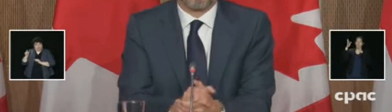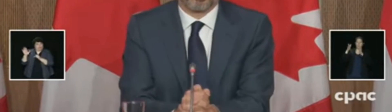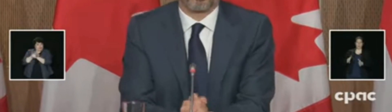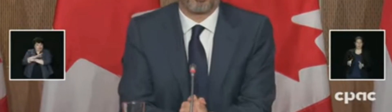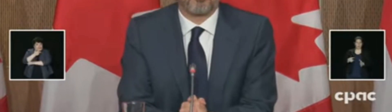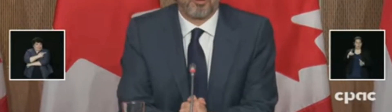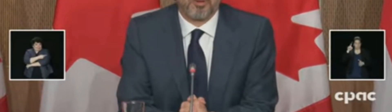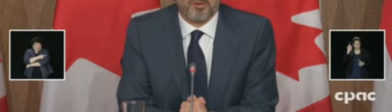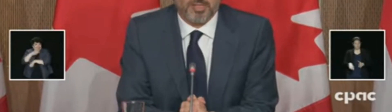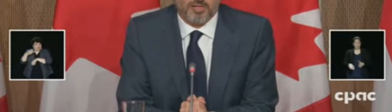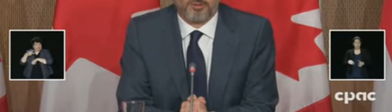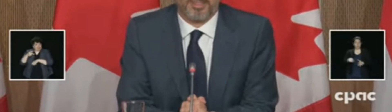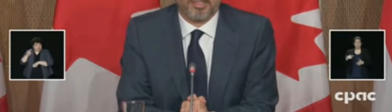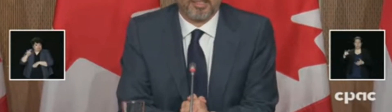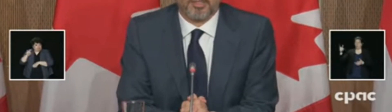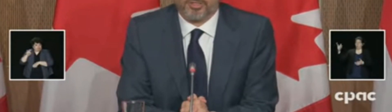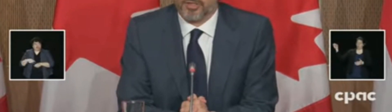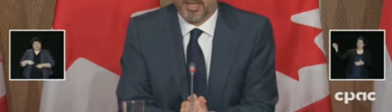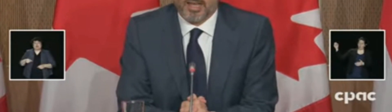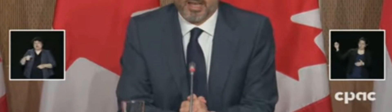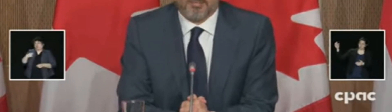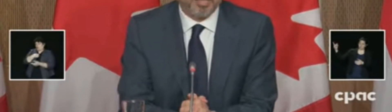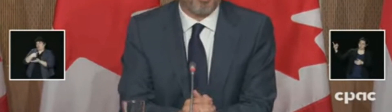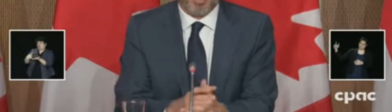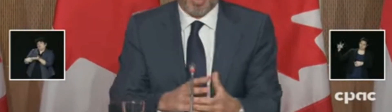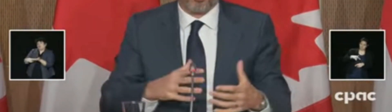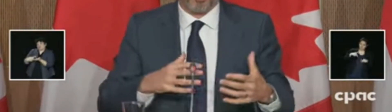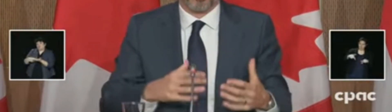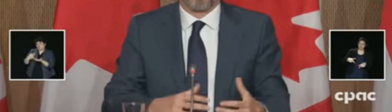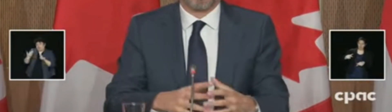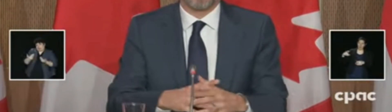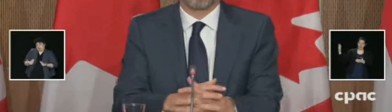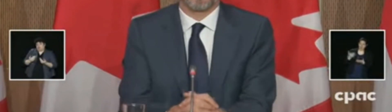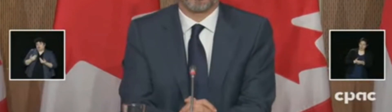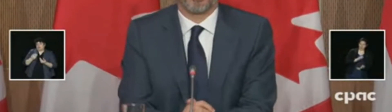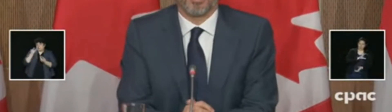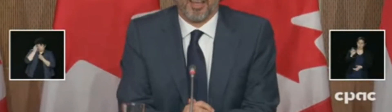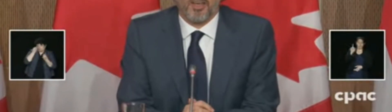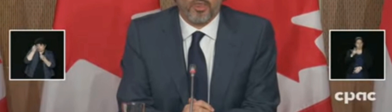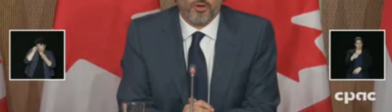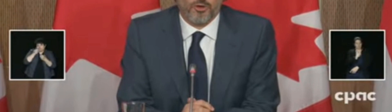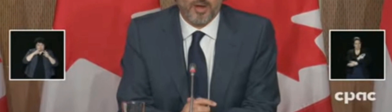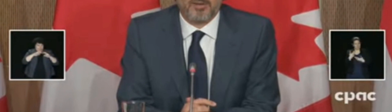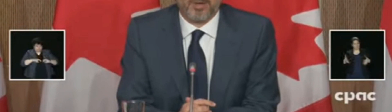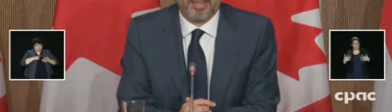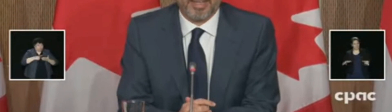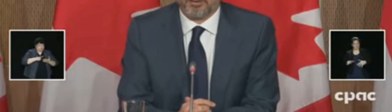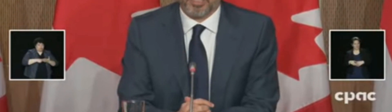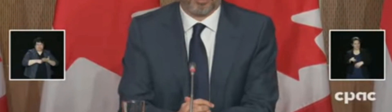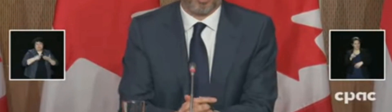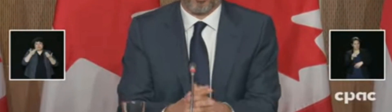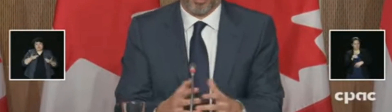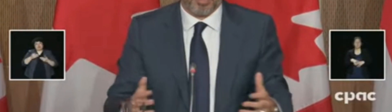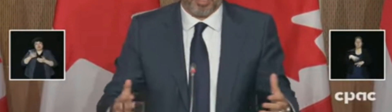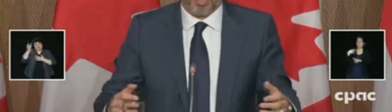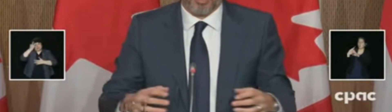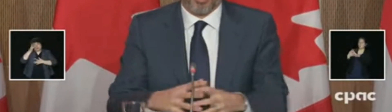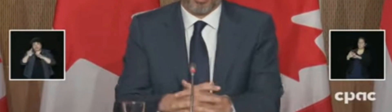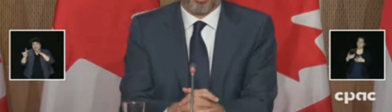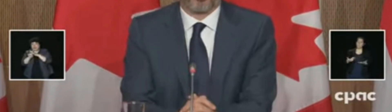course, looking very, very carefully at this issue. Even as we are in the third wave right now, dealing